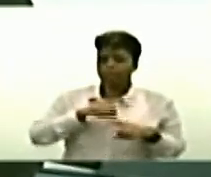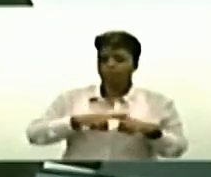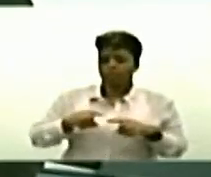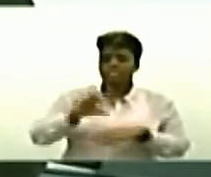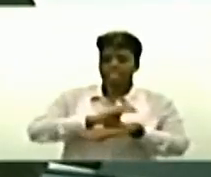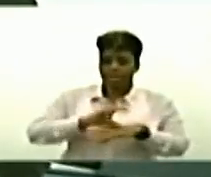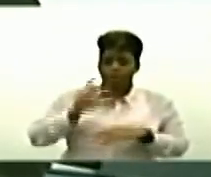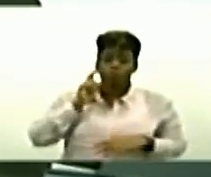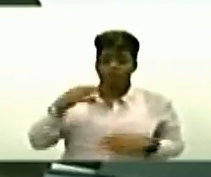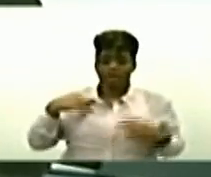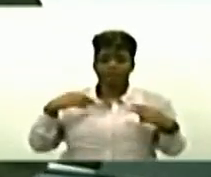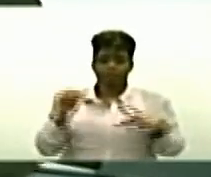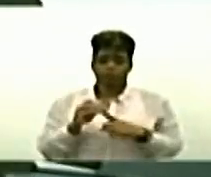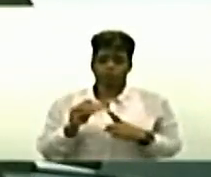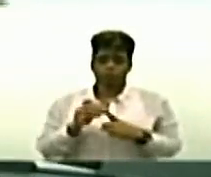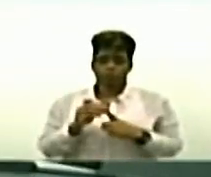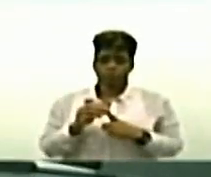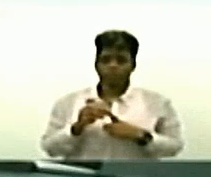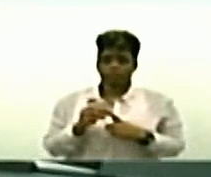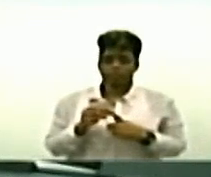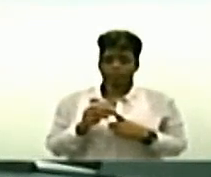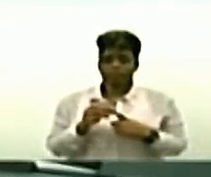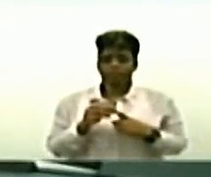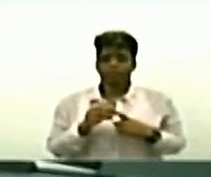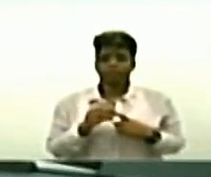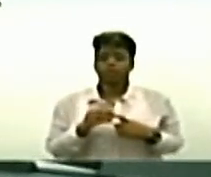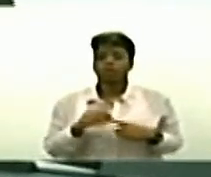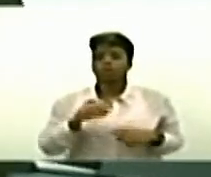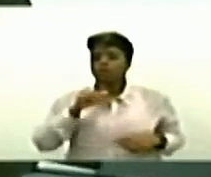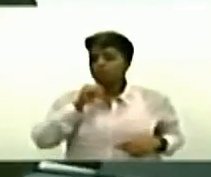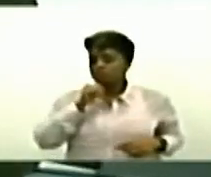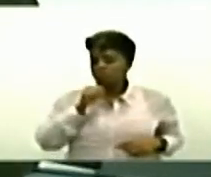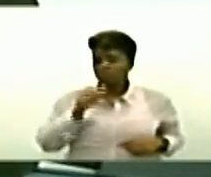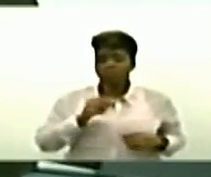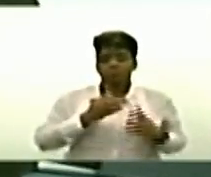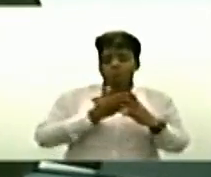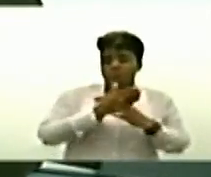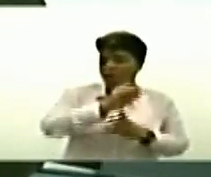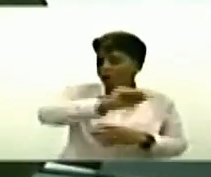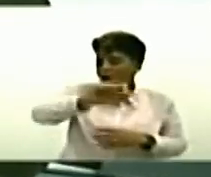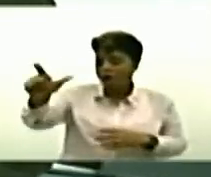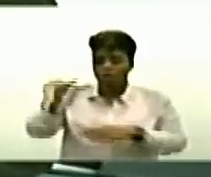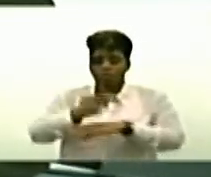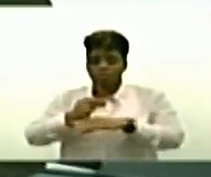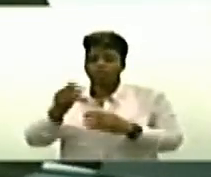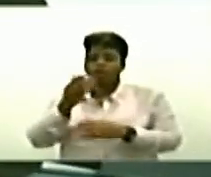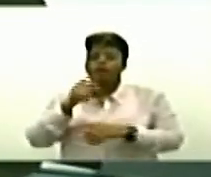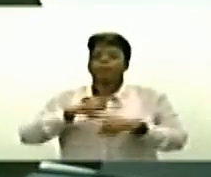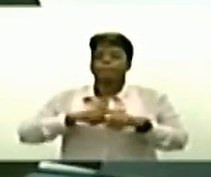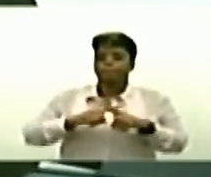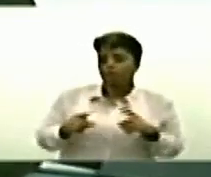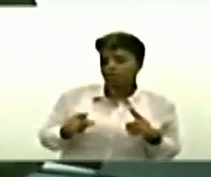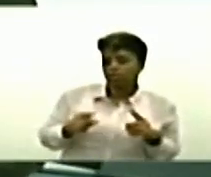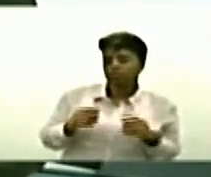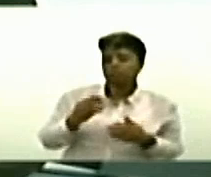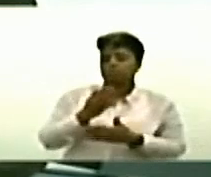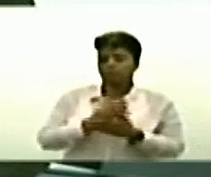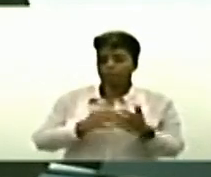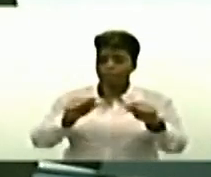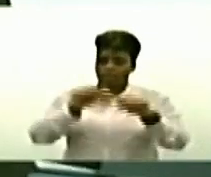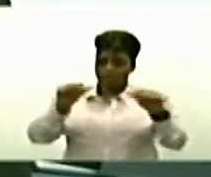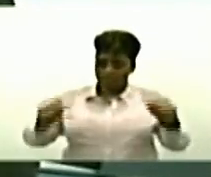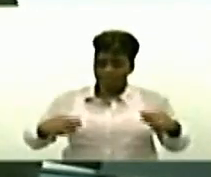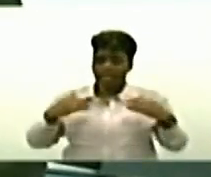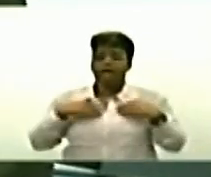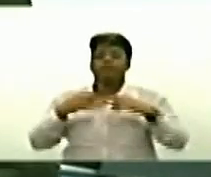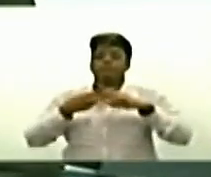as well. As indicated by my fellow colleague, it may not be island-wide, but more contained in the areas where the problem